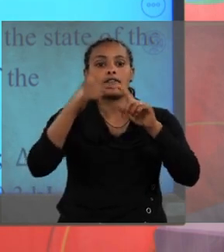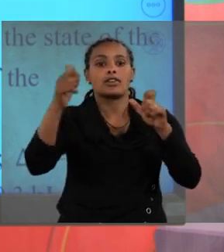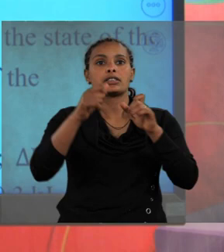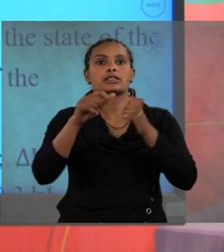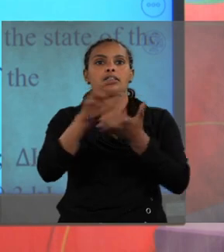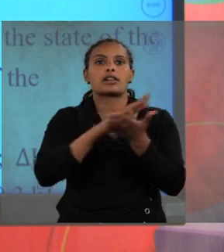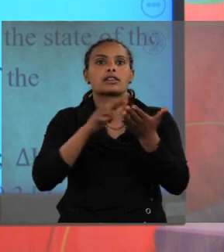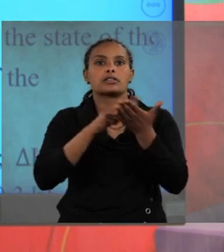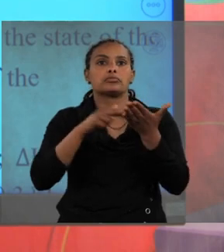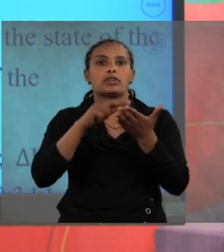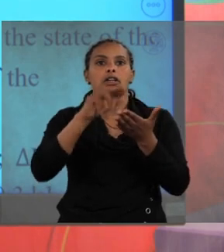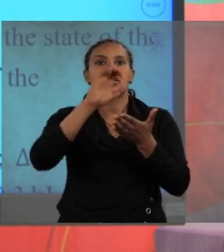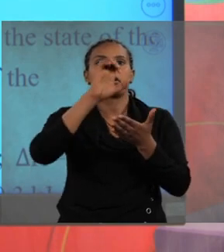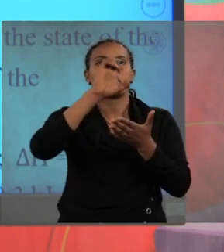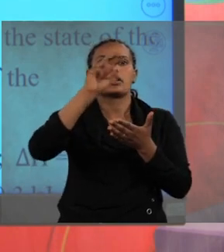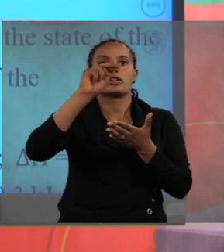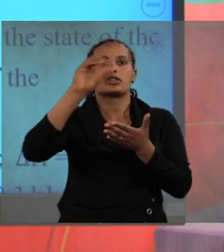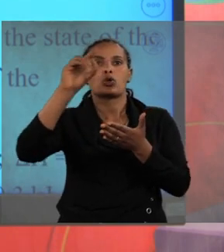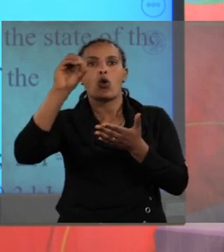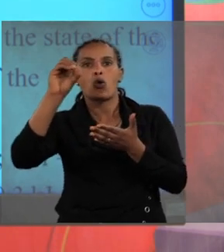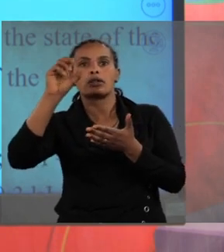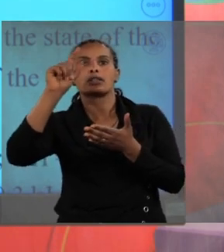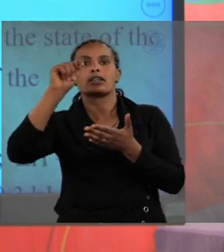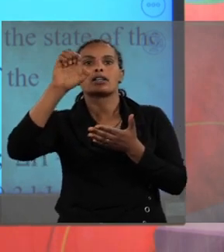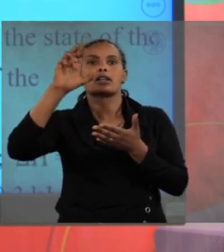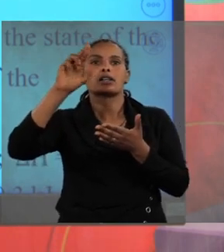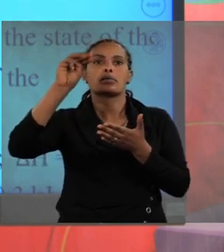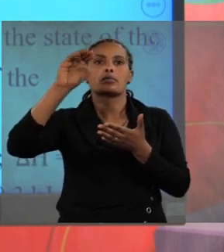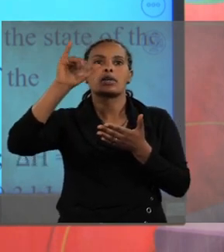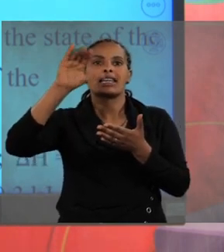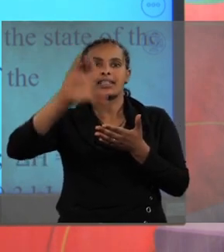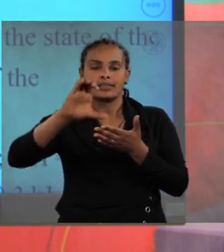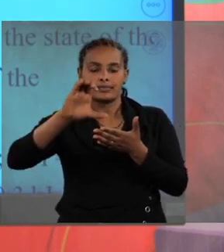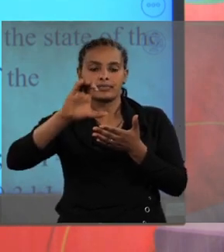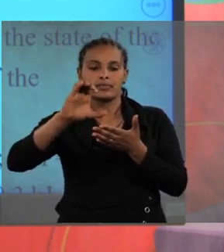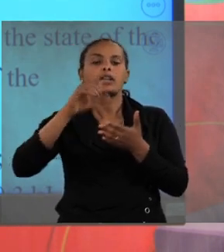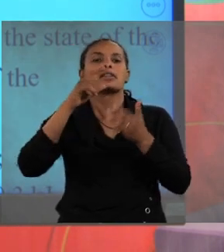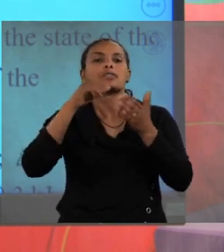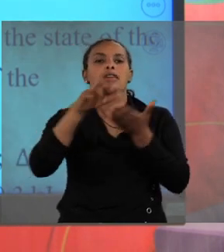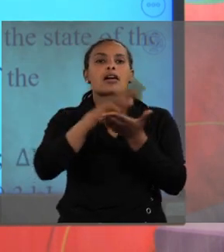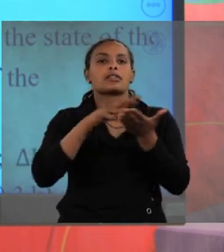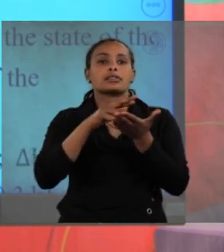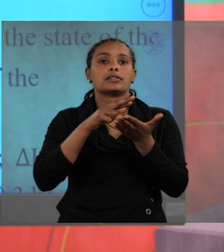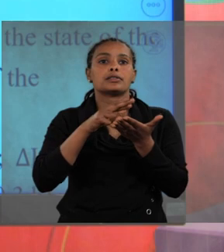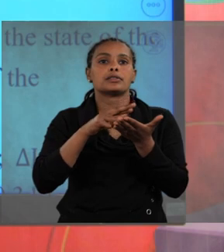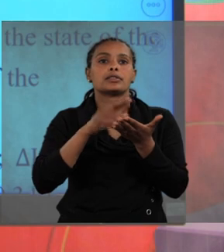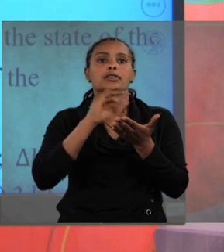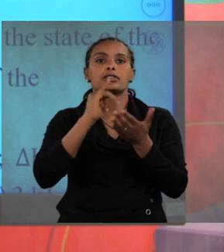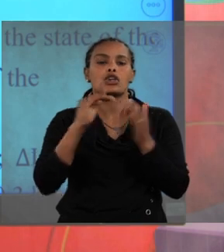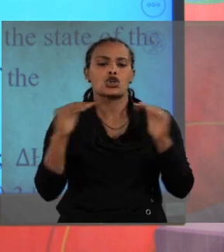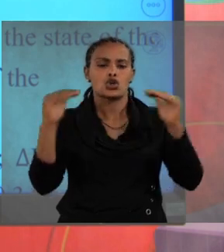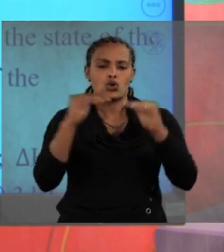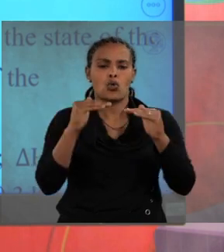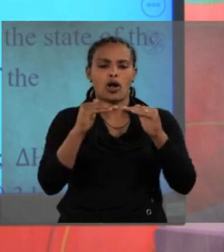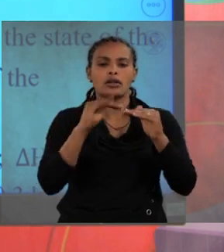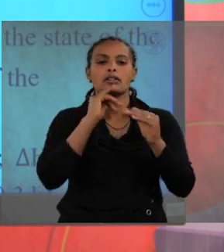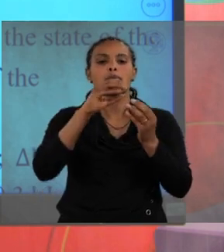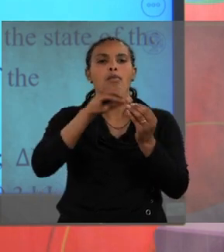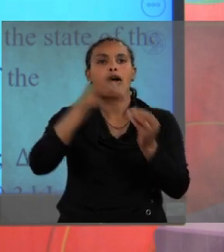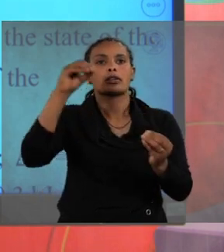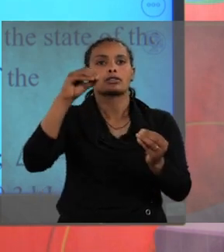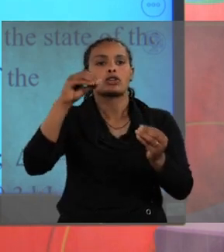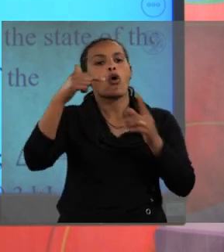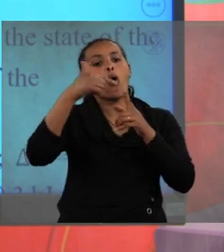is endothermic. Therefore, the enthalpy change for the reaction is equal in magnitude